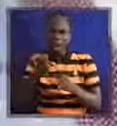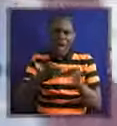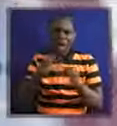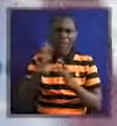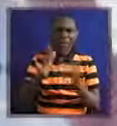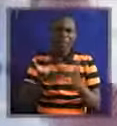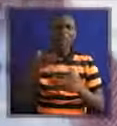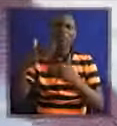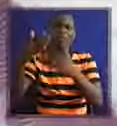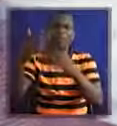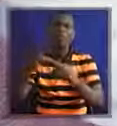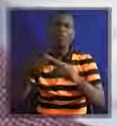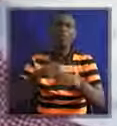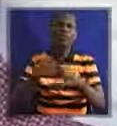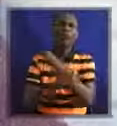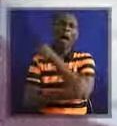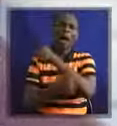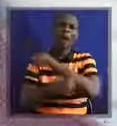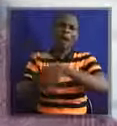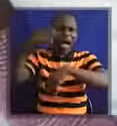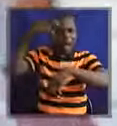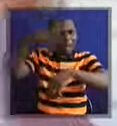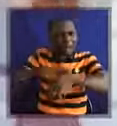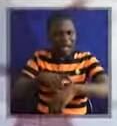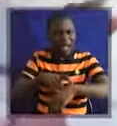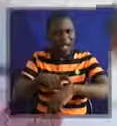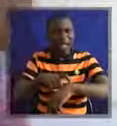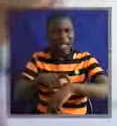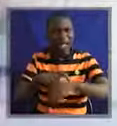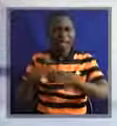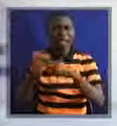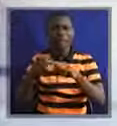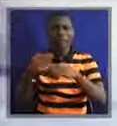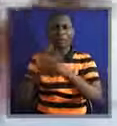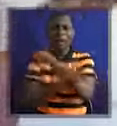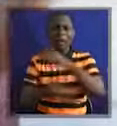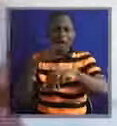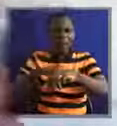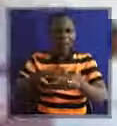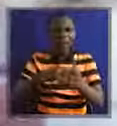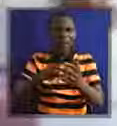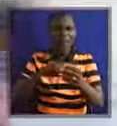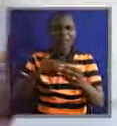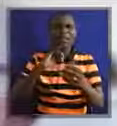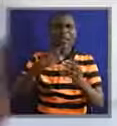ekofa Abraham nomso o shase free Abraham nomso na chasa we are talking something